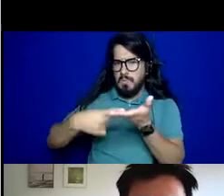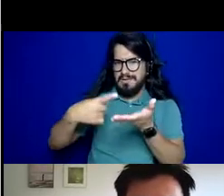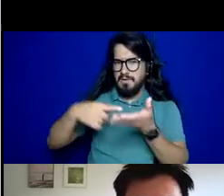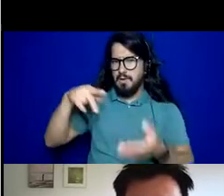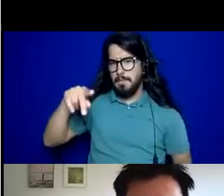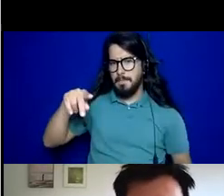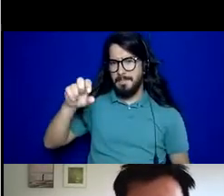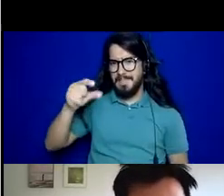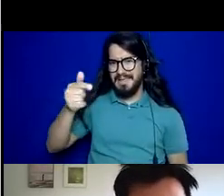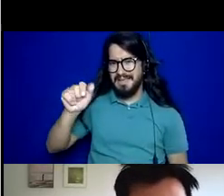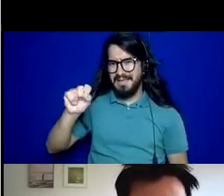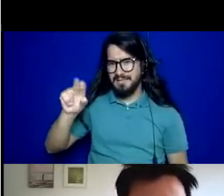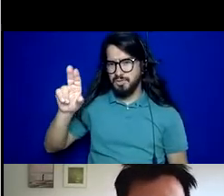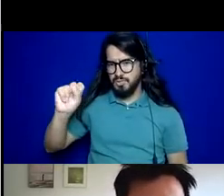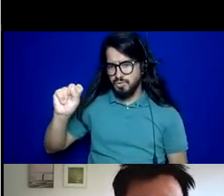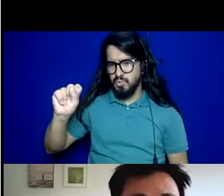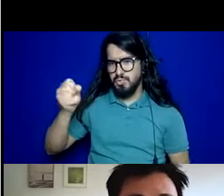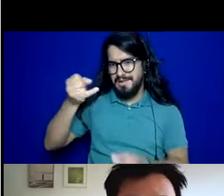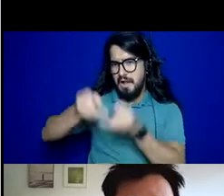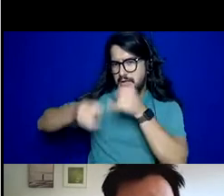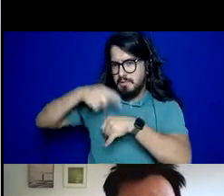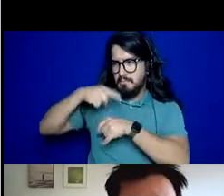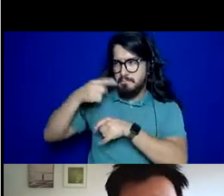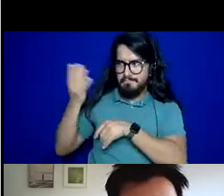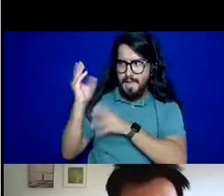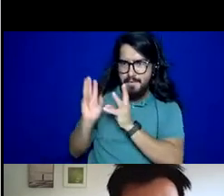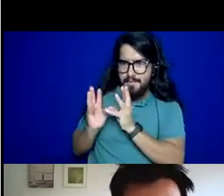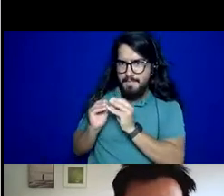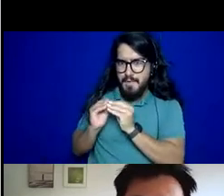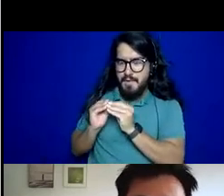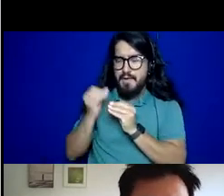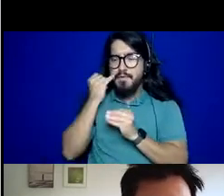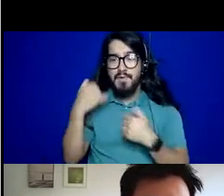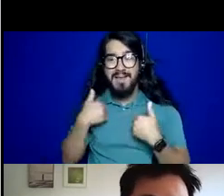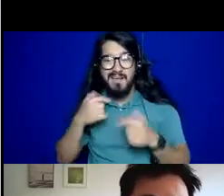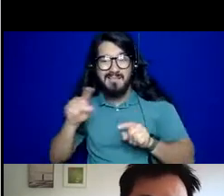And when we have very well-resourced opposition,